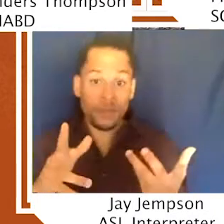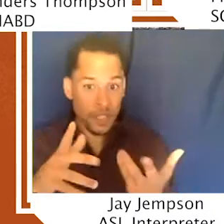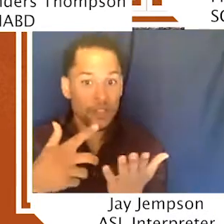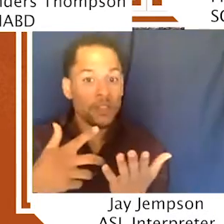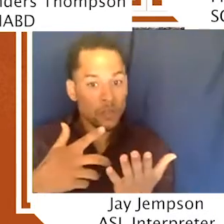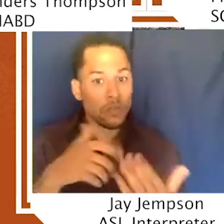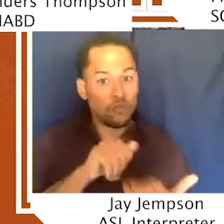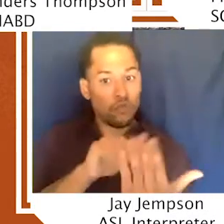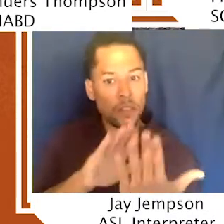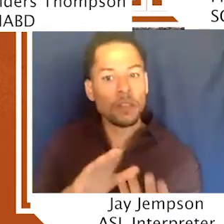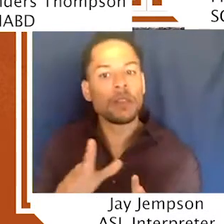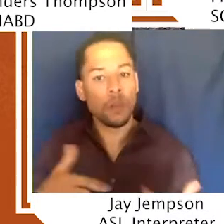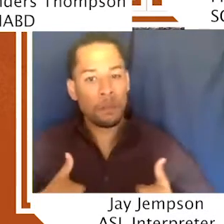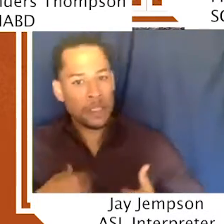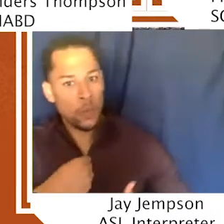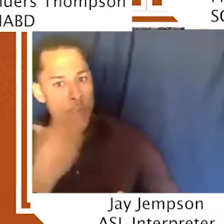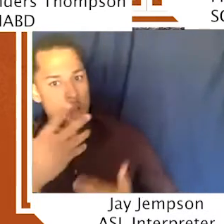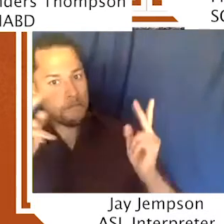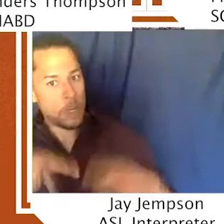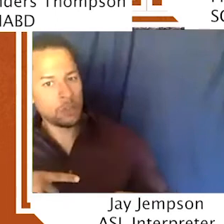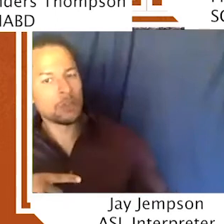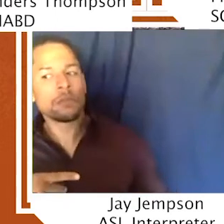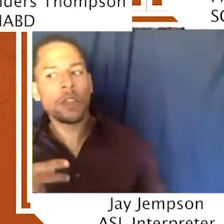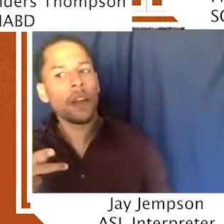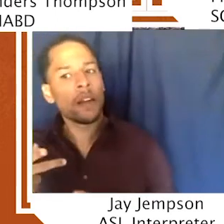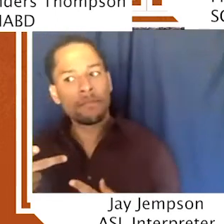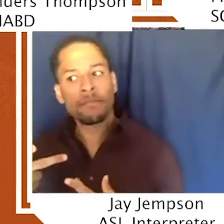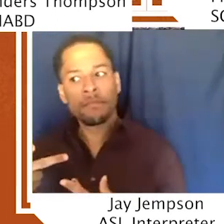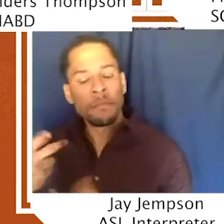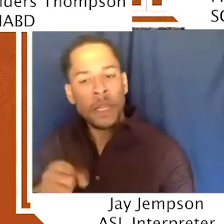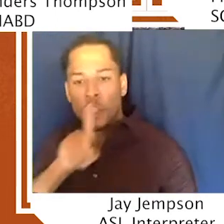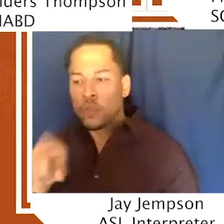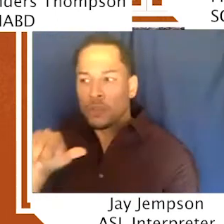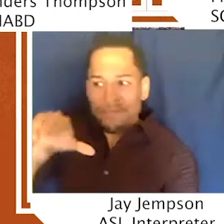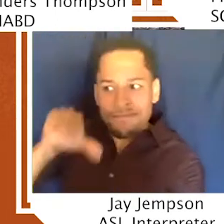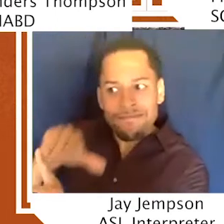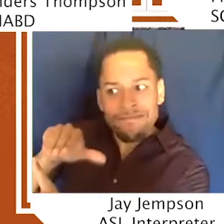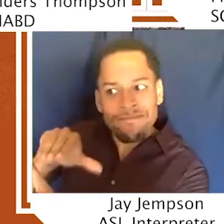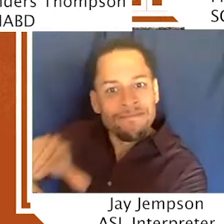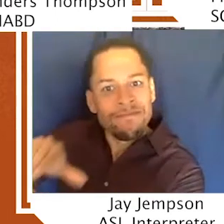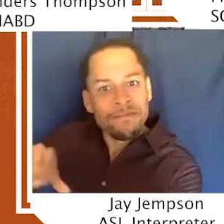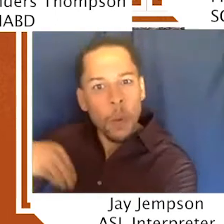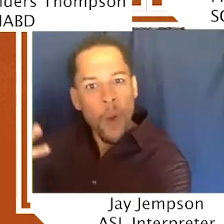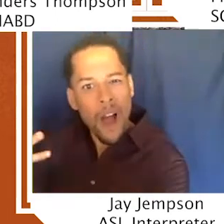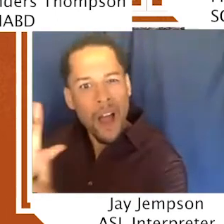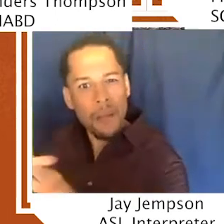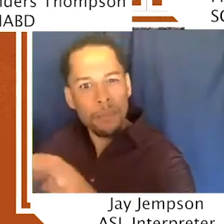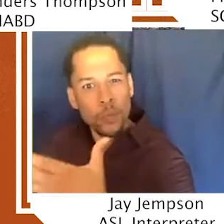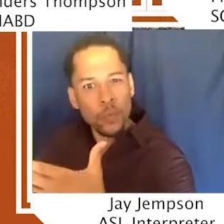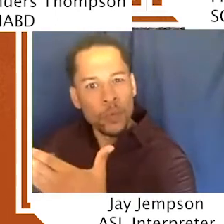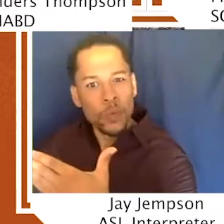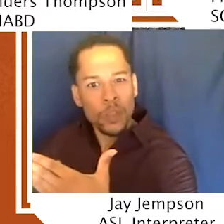other white people accountable, this is the barrier we run into. So it's like, oh, we're moving forward.